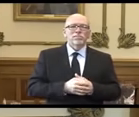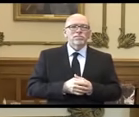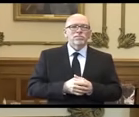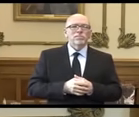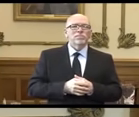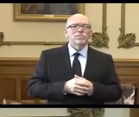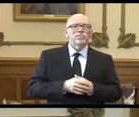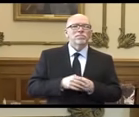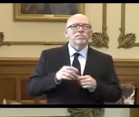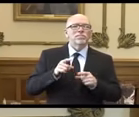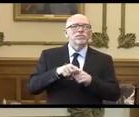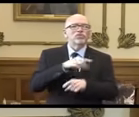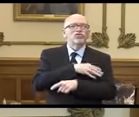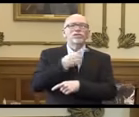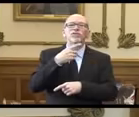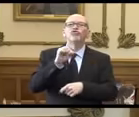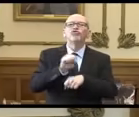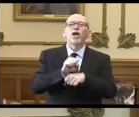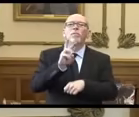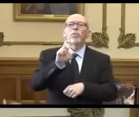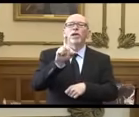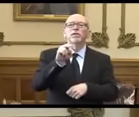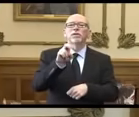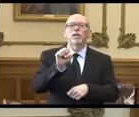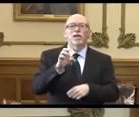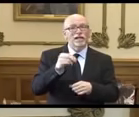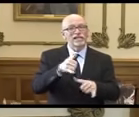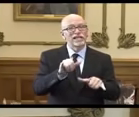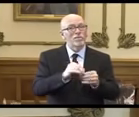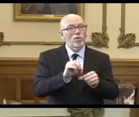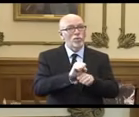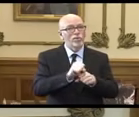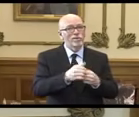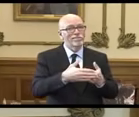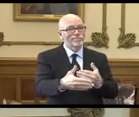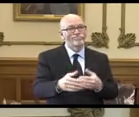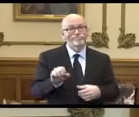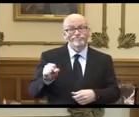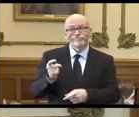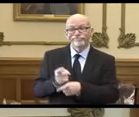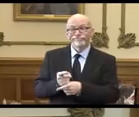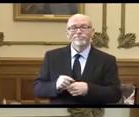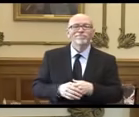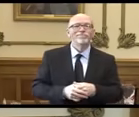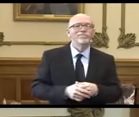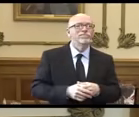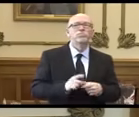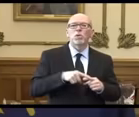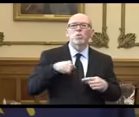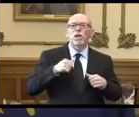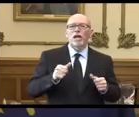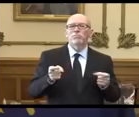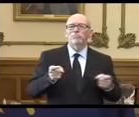As a general would say, job well done. And a lot more work ahead. A lot more work ahead. Yeah, but we're up to it.